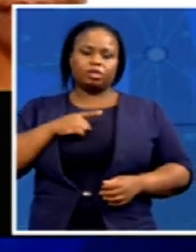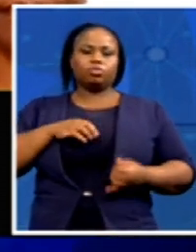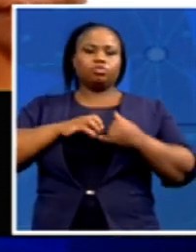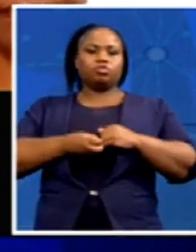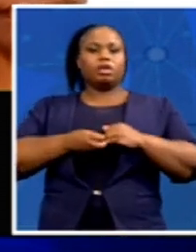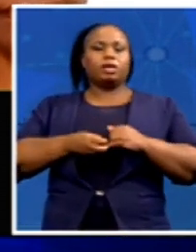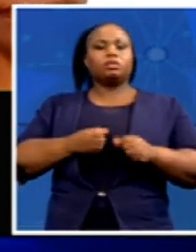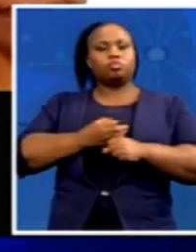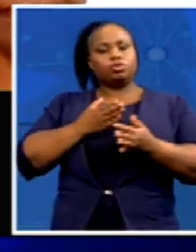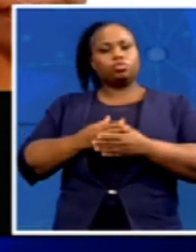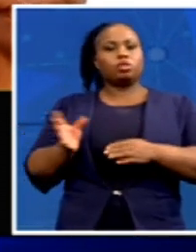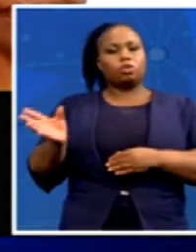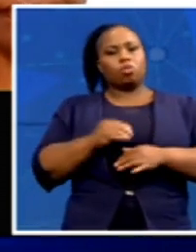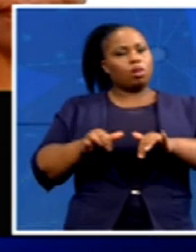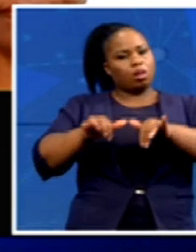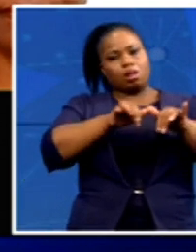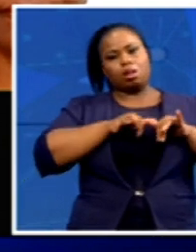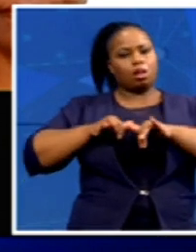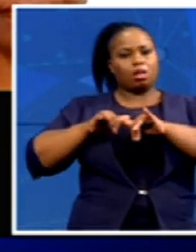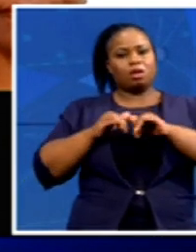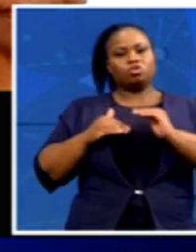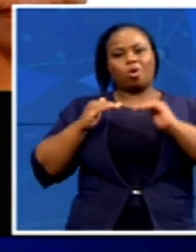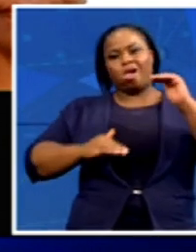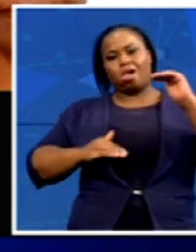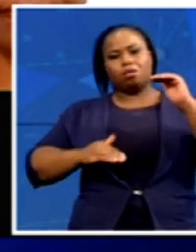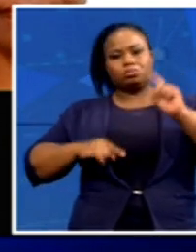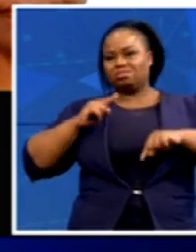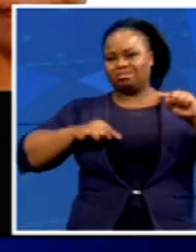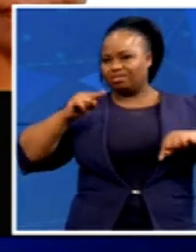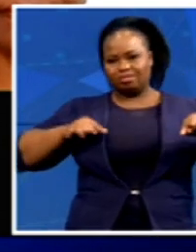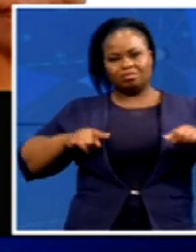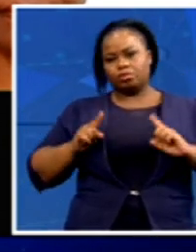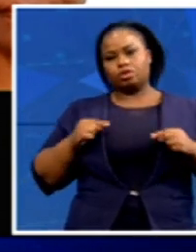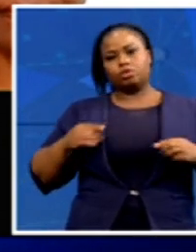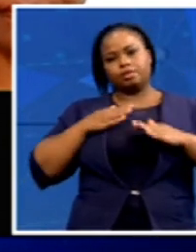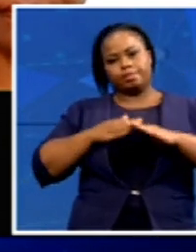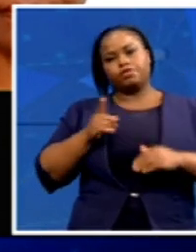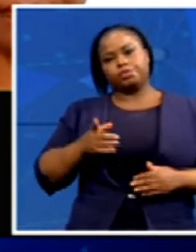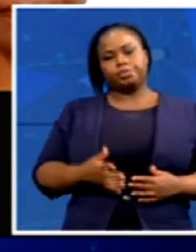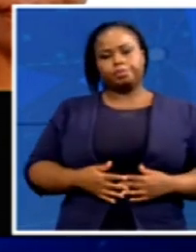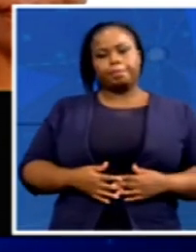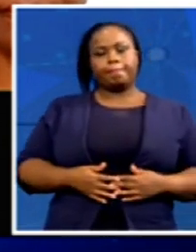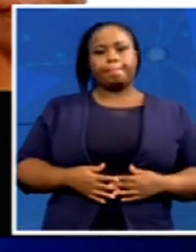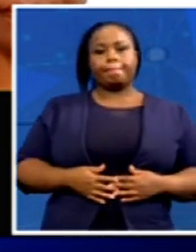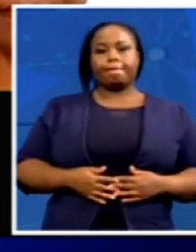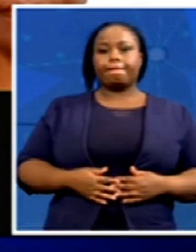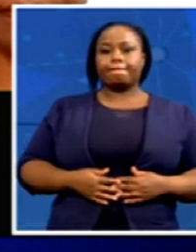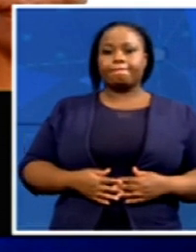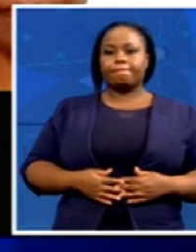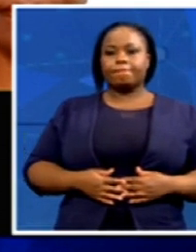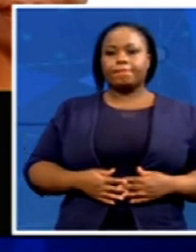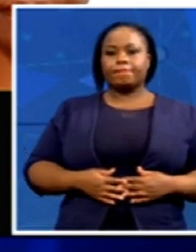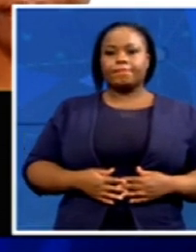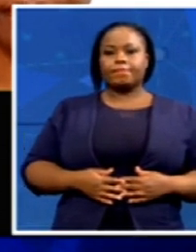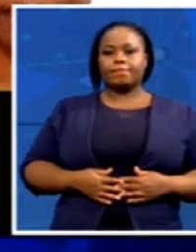for diagnostics and vaccines. With that instrument, if we have that, the drugs, then we have 3